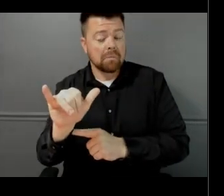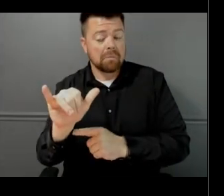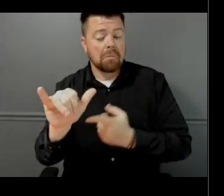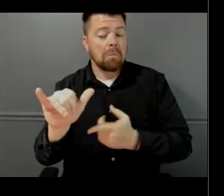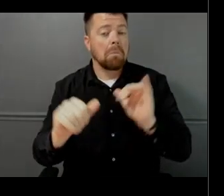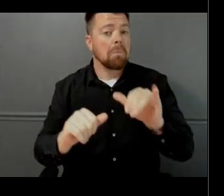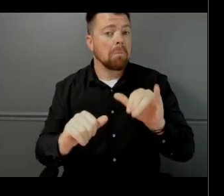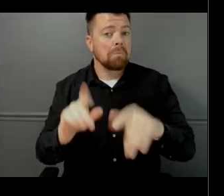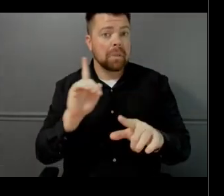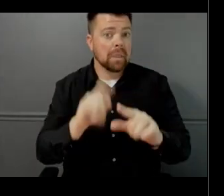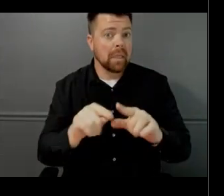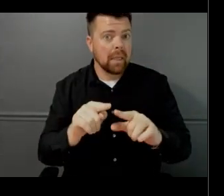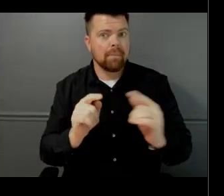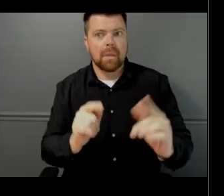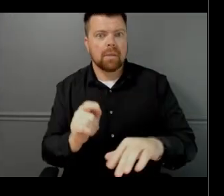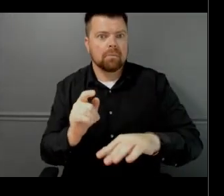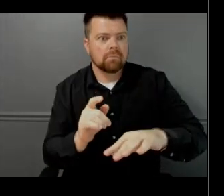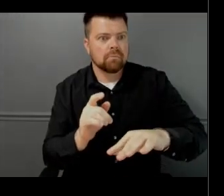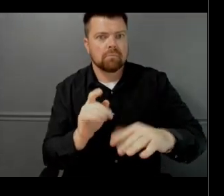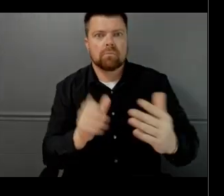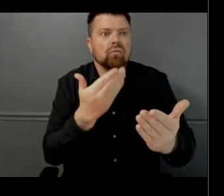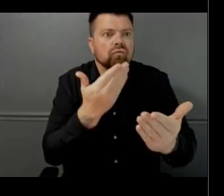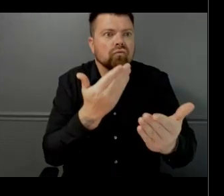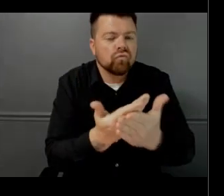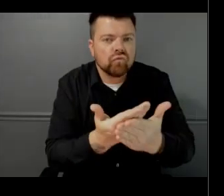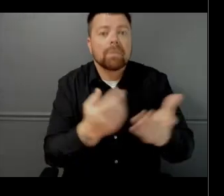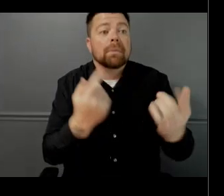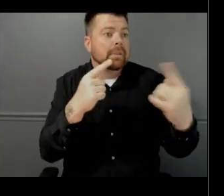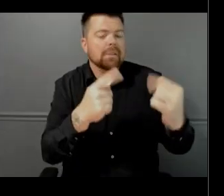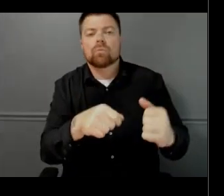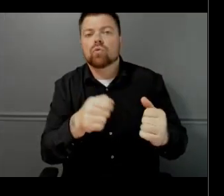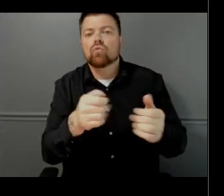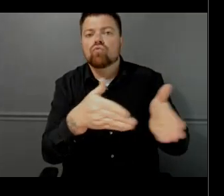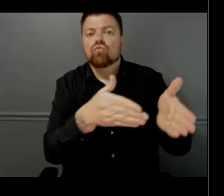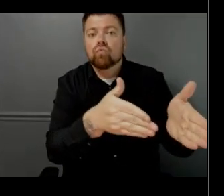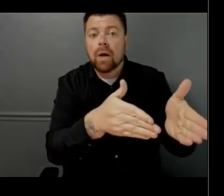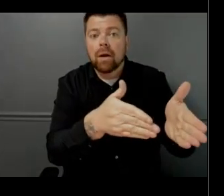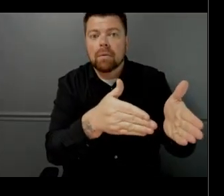otherwise be reached on an accessible pedestrian route.